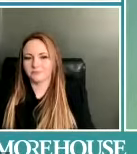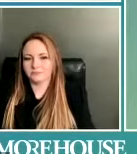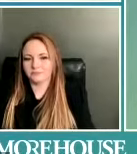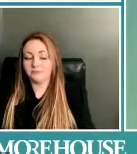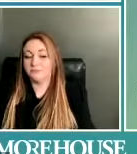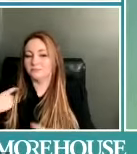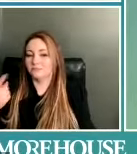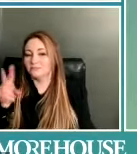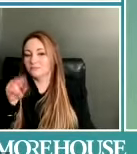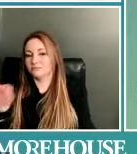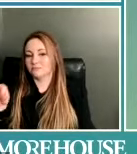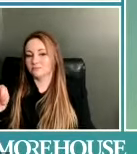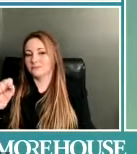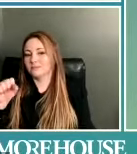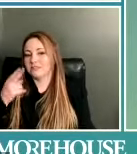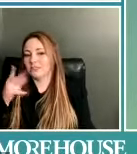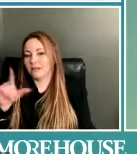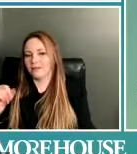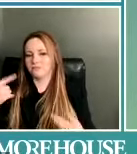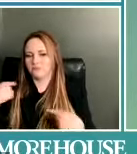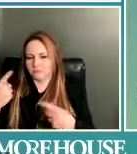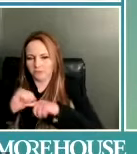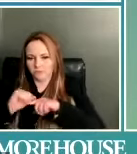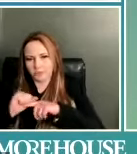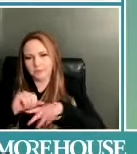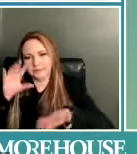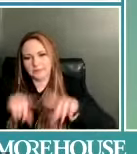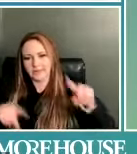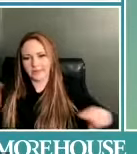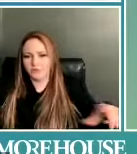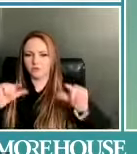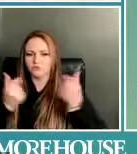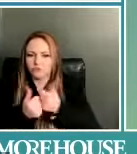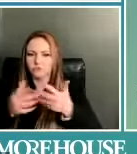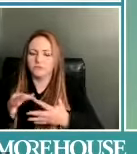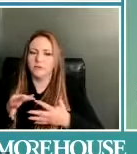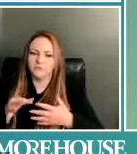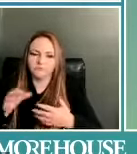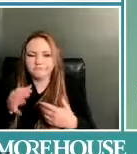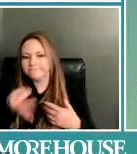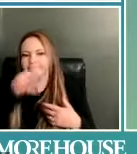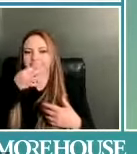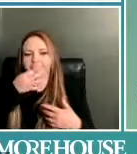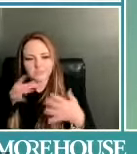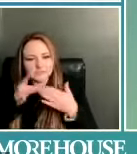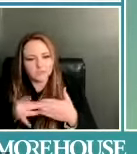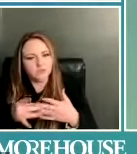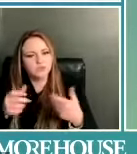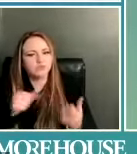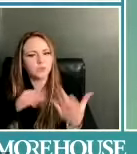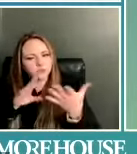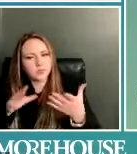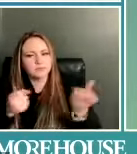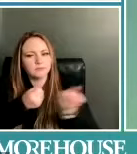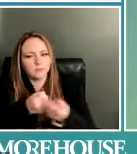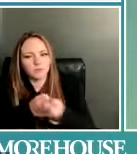Since 2009, SHLI has been training diverse groups of exceptional leaders in order to address and promote